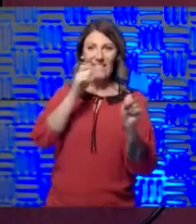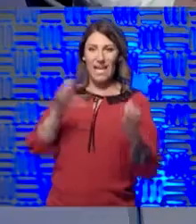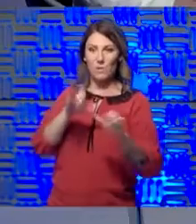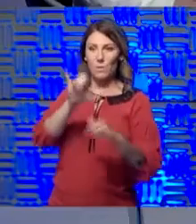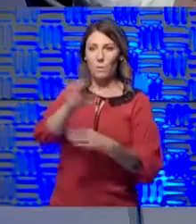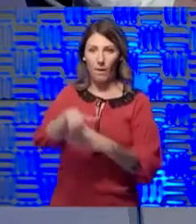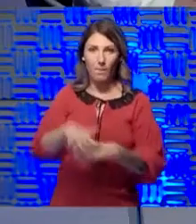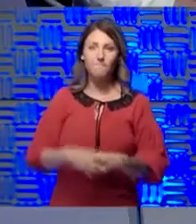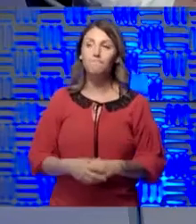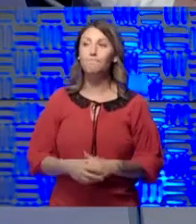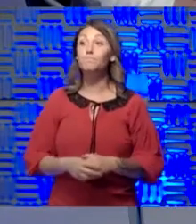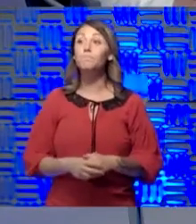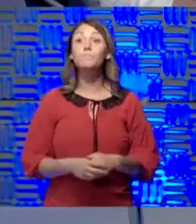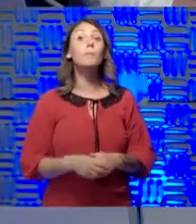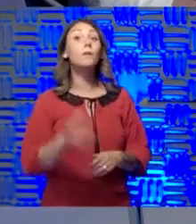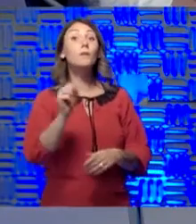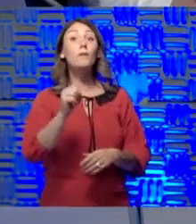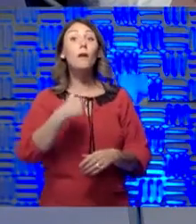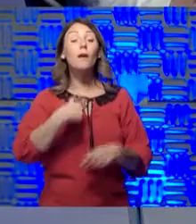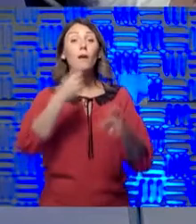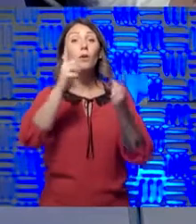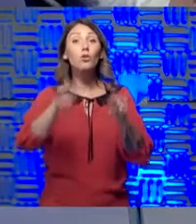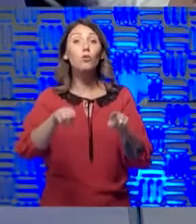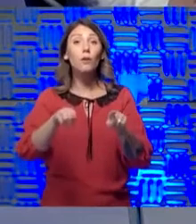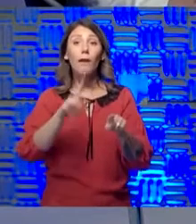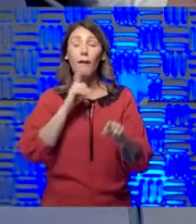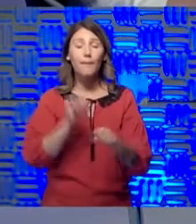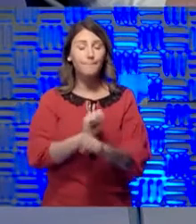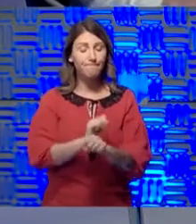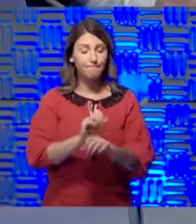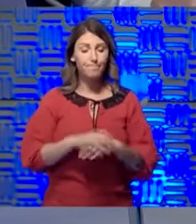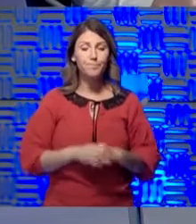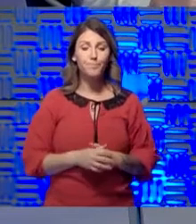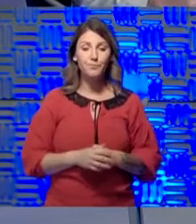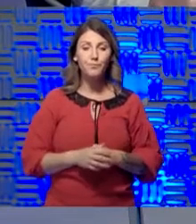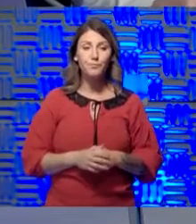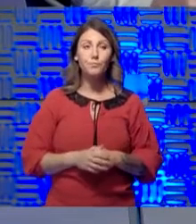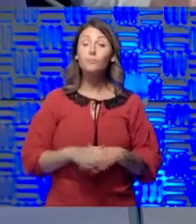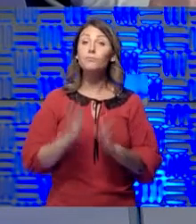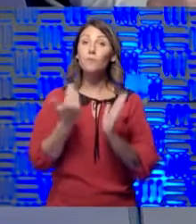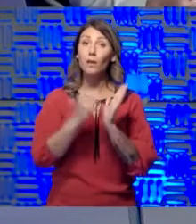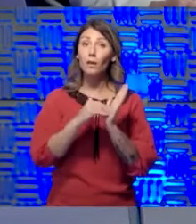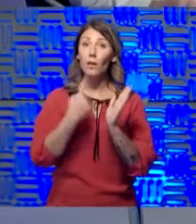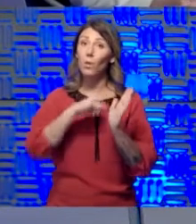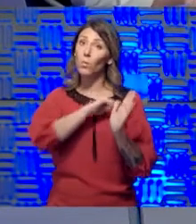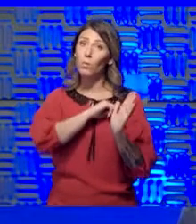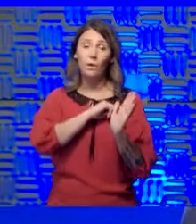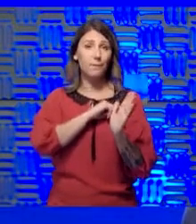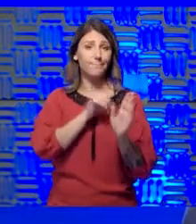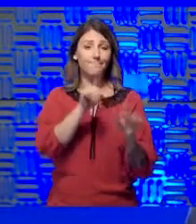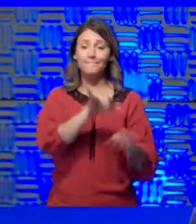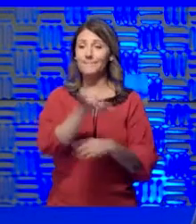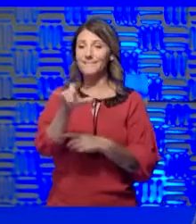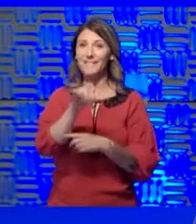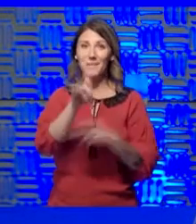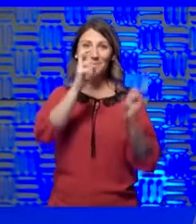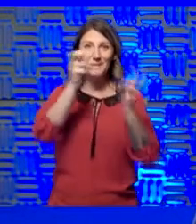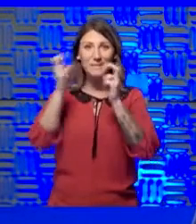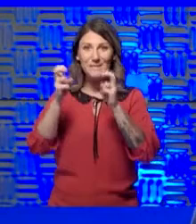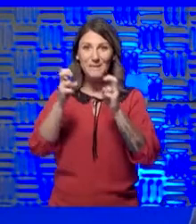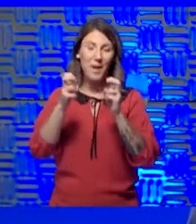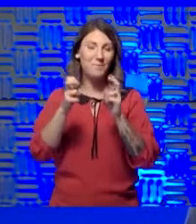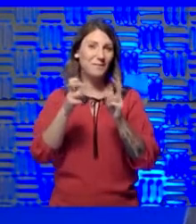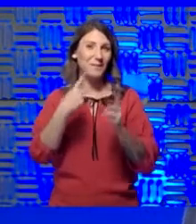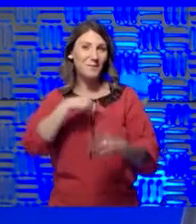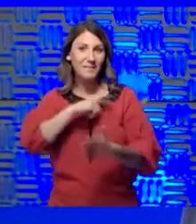things. Yeah, I agree, absolutely. I think, again, we are getting into the same topic we were just talking about. I think it's